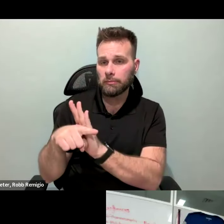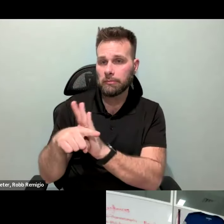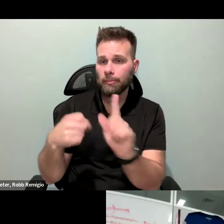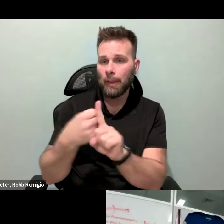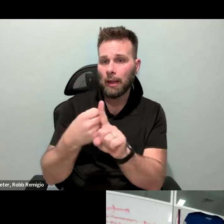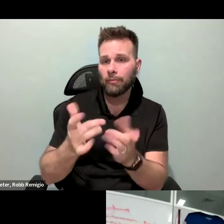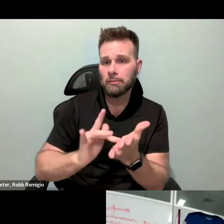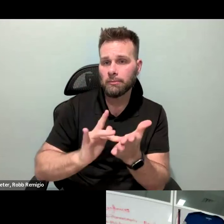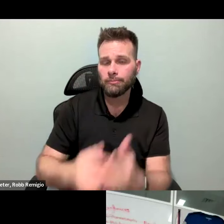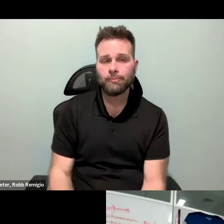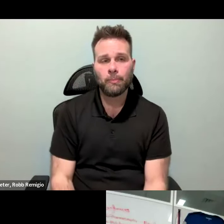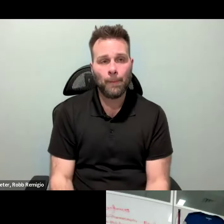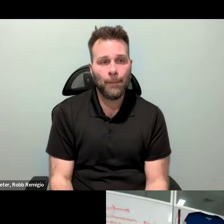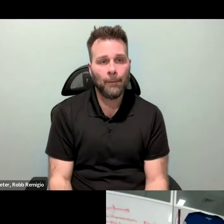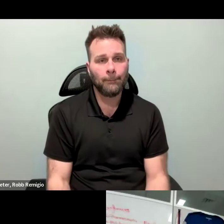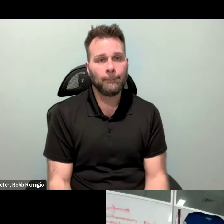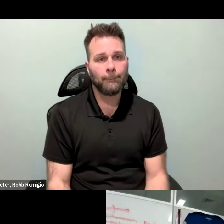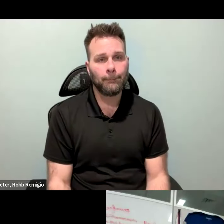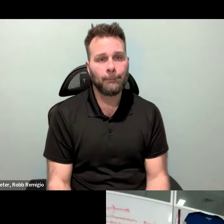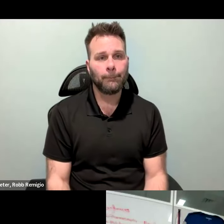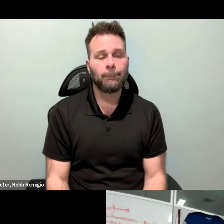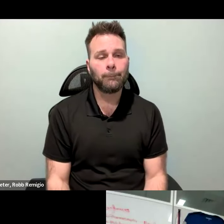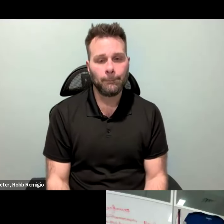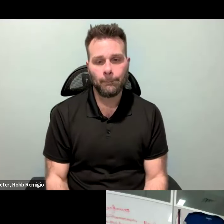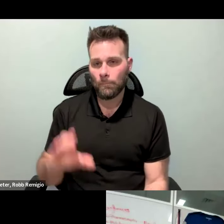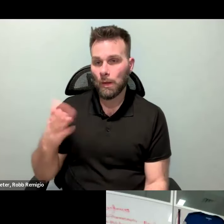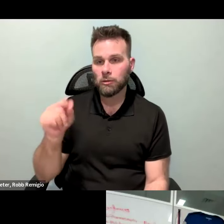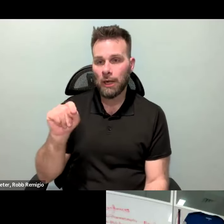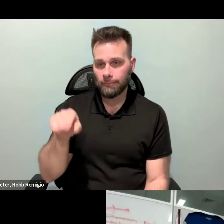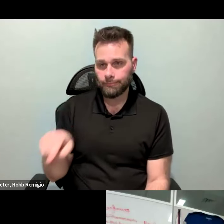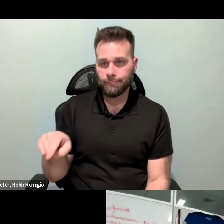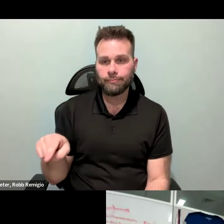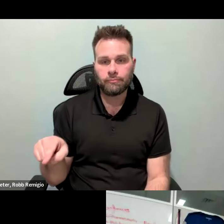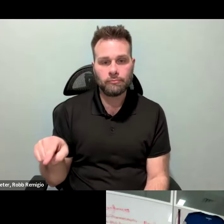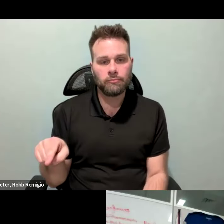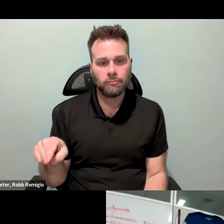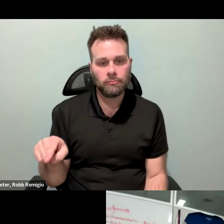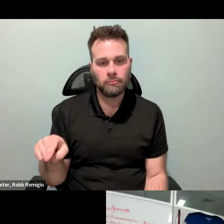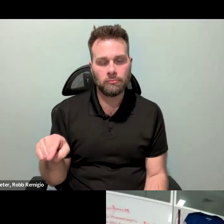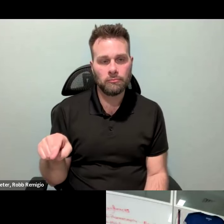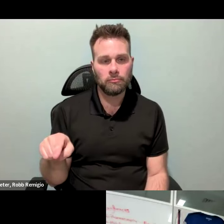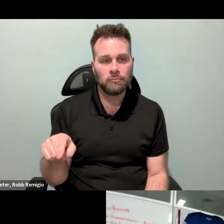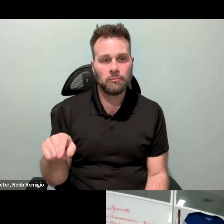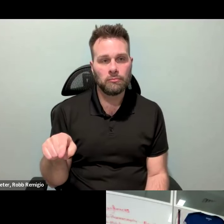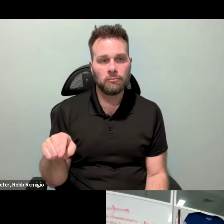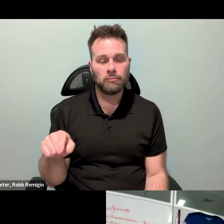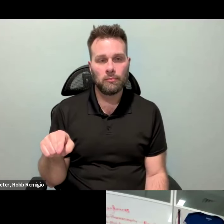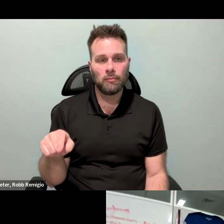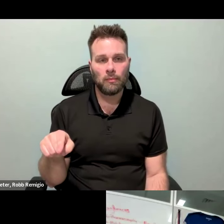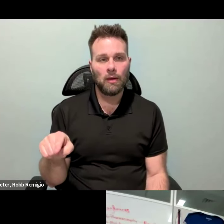Yeah, and by the way, within the chat, I put, and I'll just list it again. I put